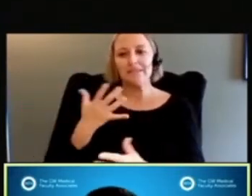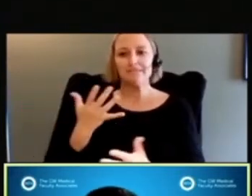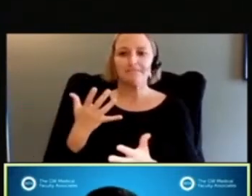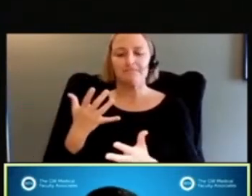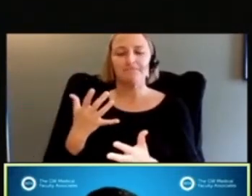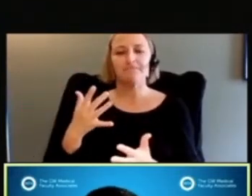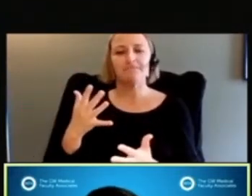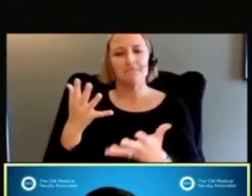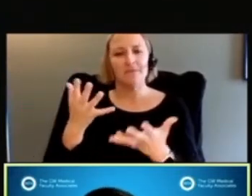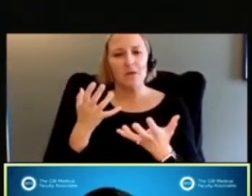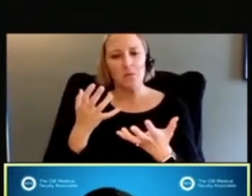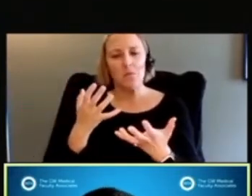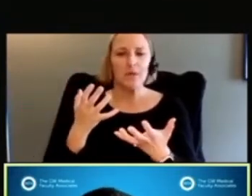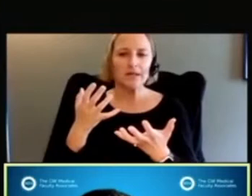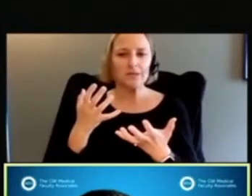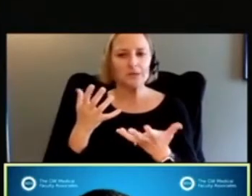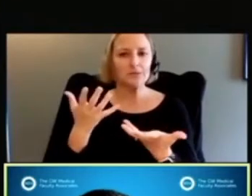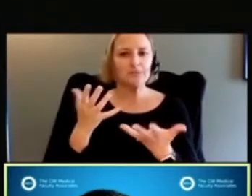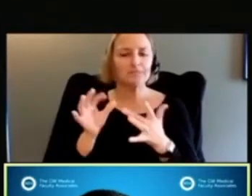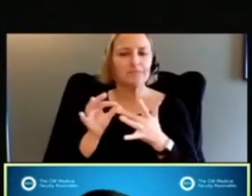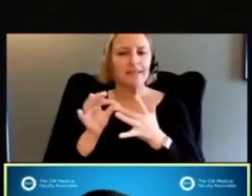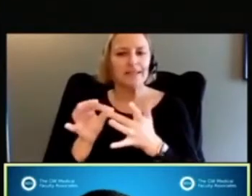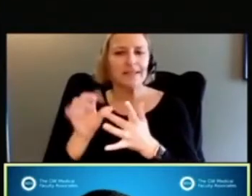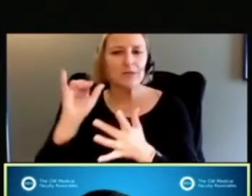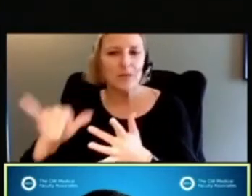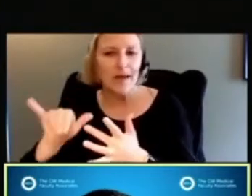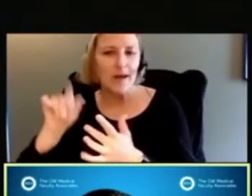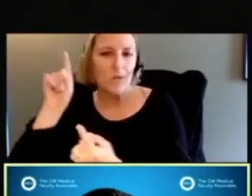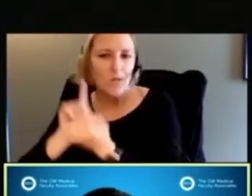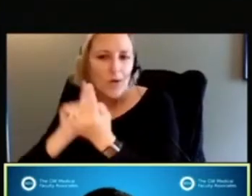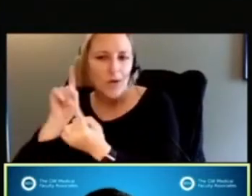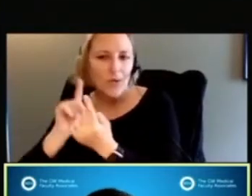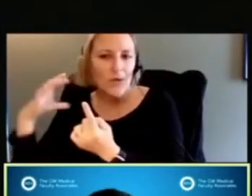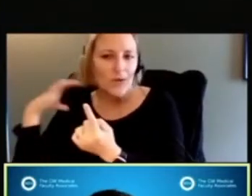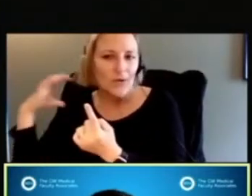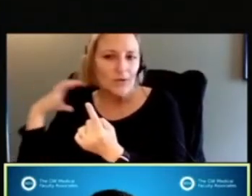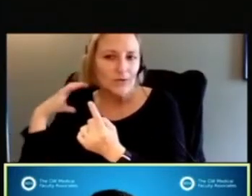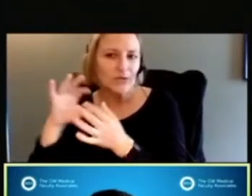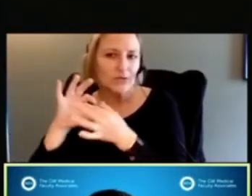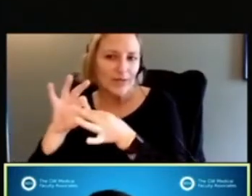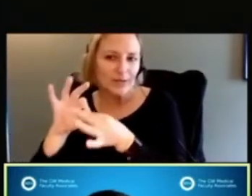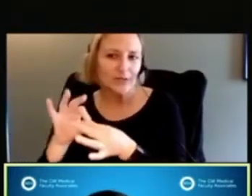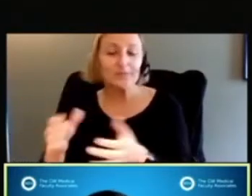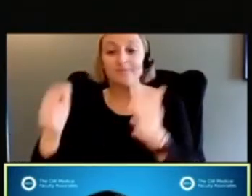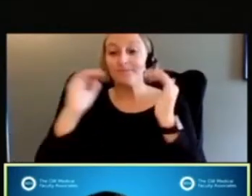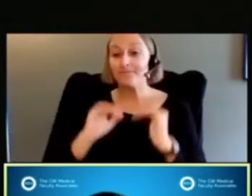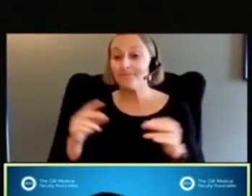stage for this kind of one-on-one coaching relationship. Next slide, please.